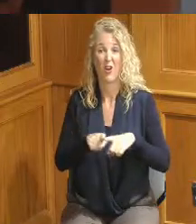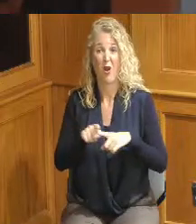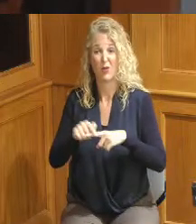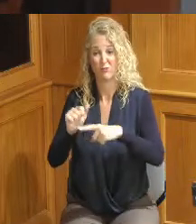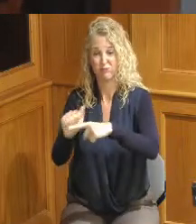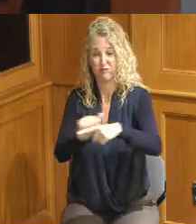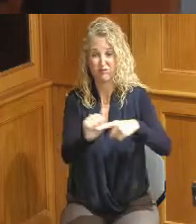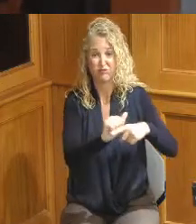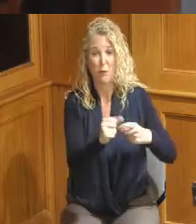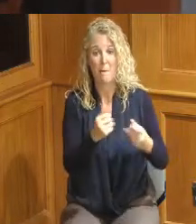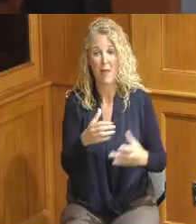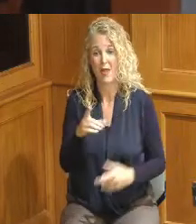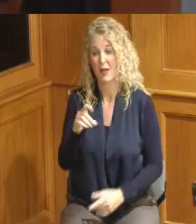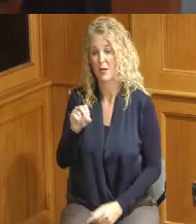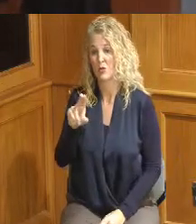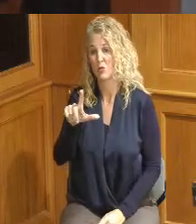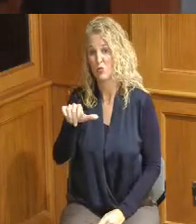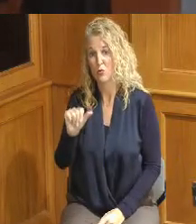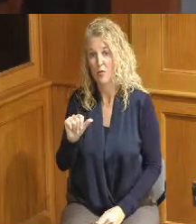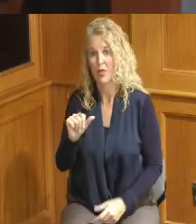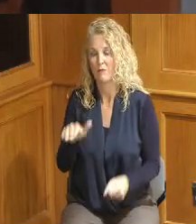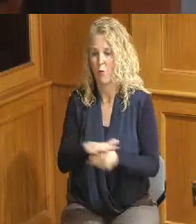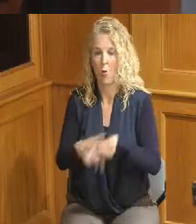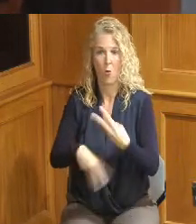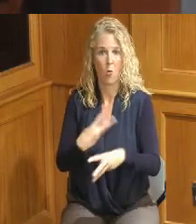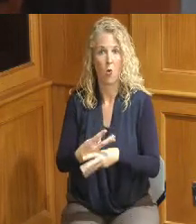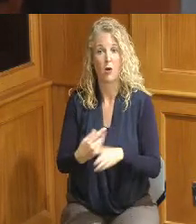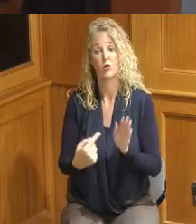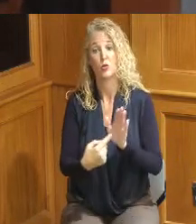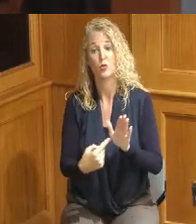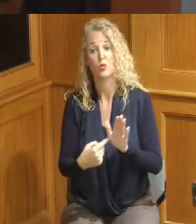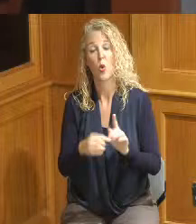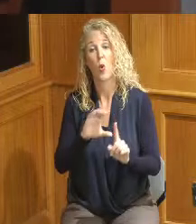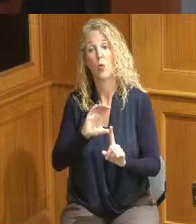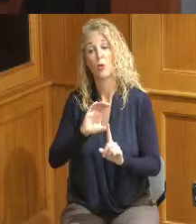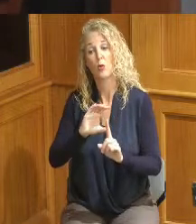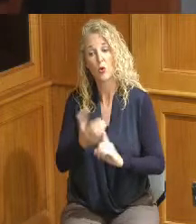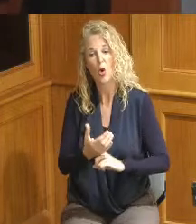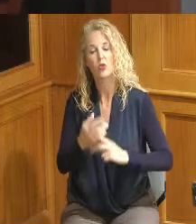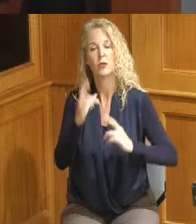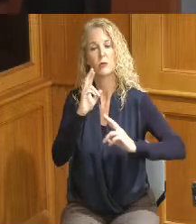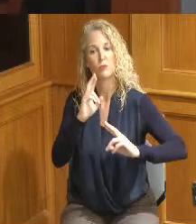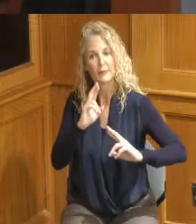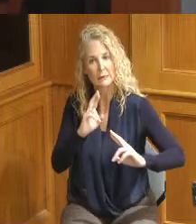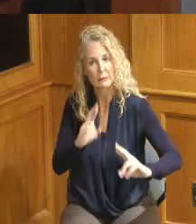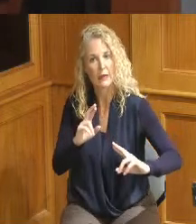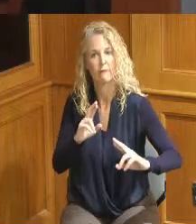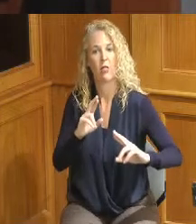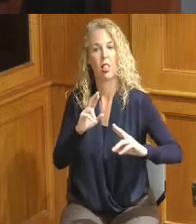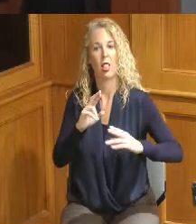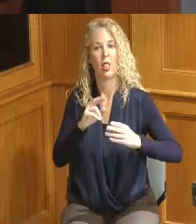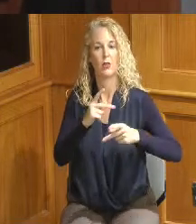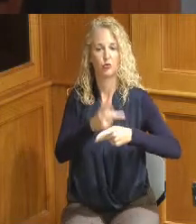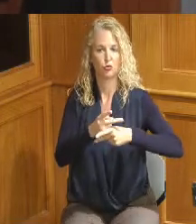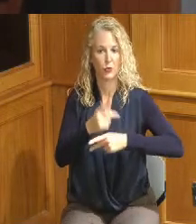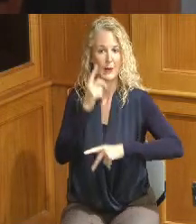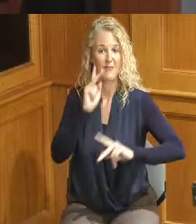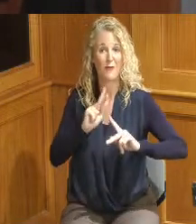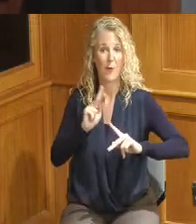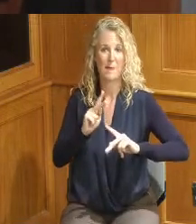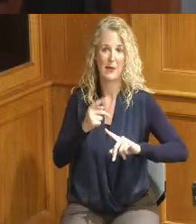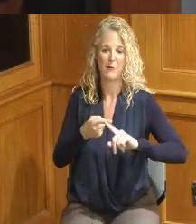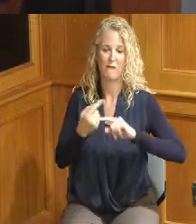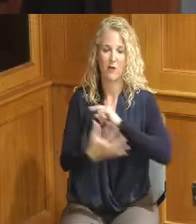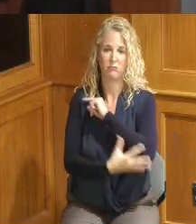of doulas worldwide to provide culturally competent health care in minority and low-income communities. On top